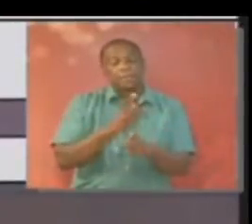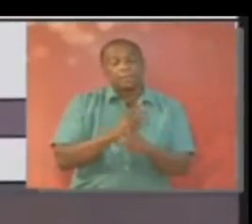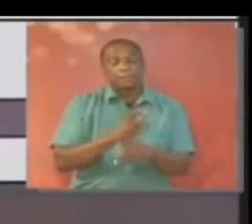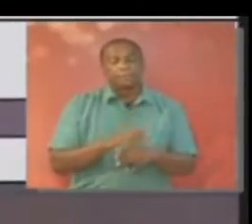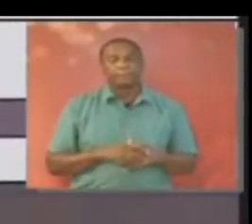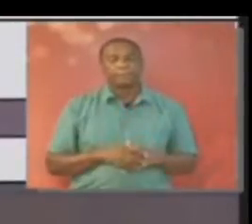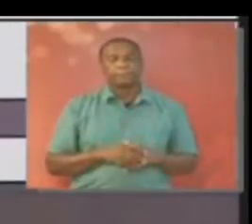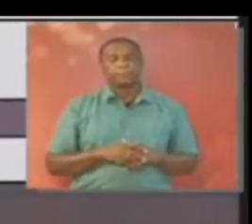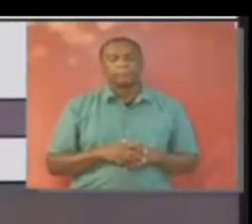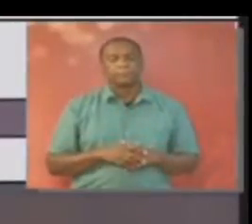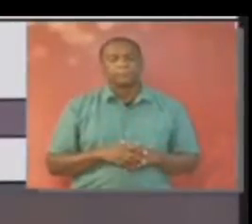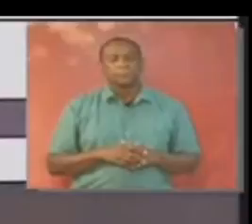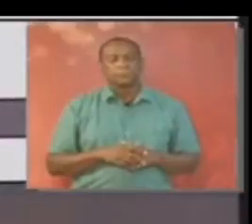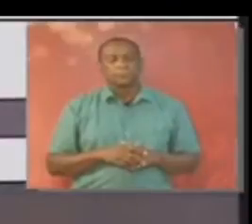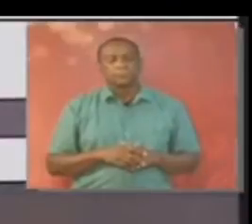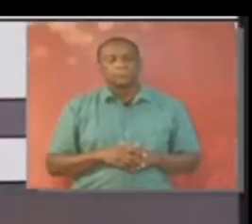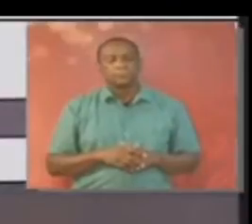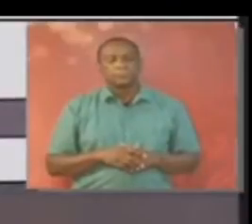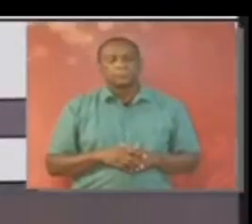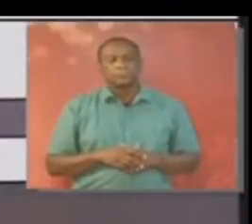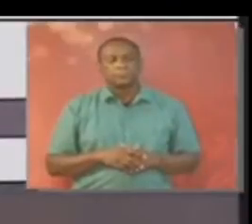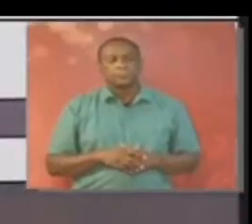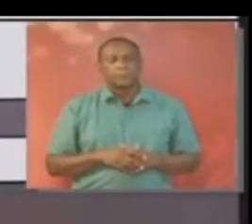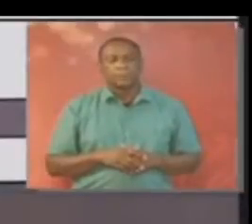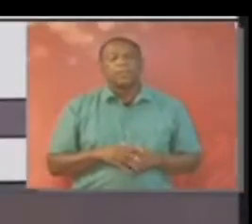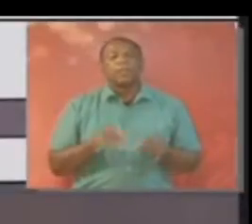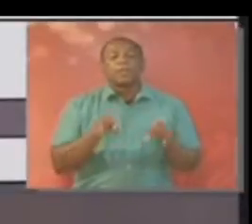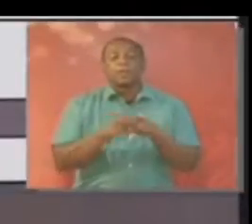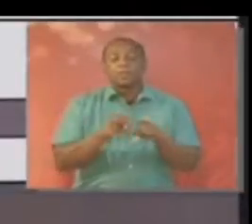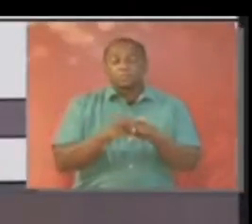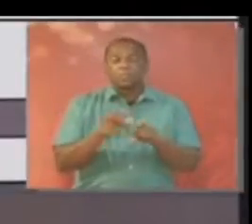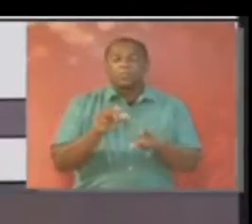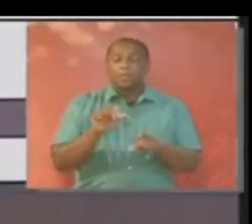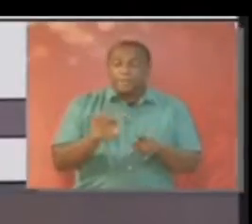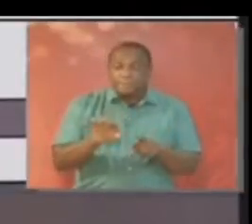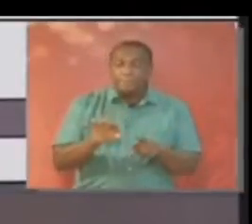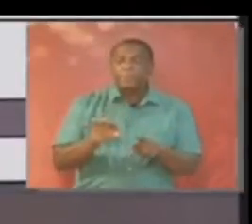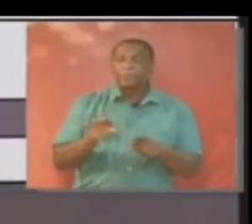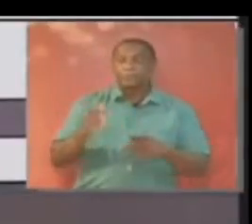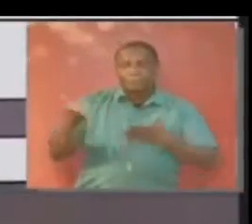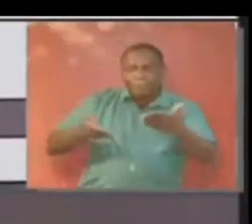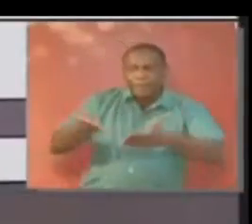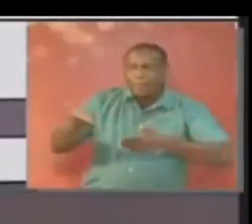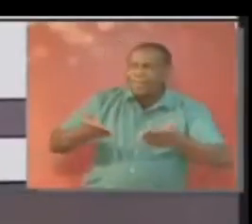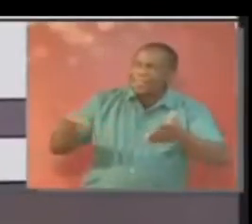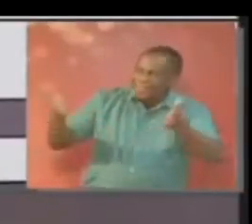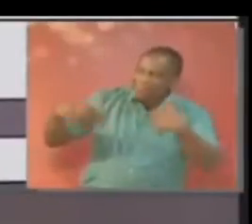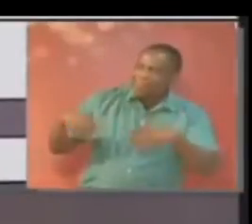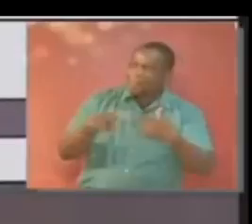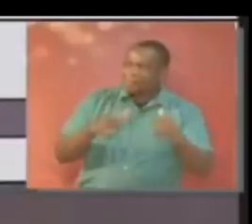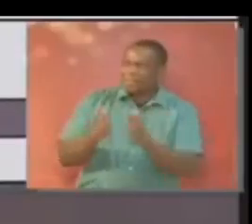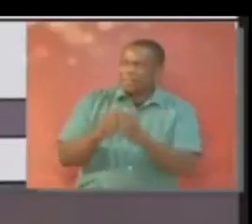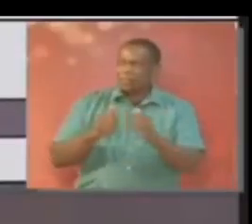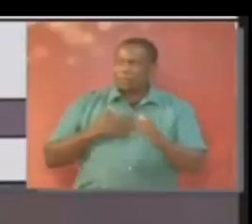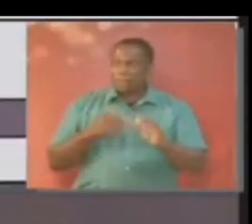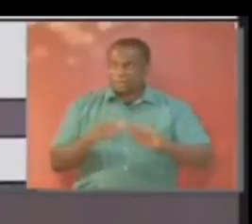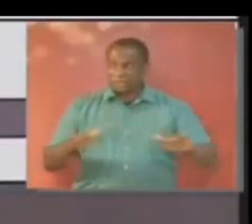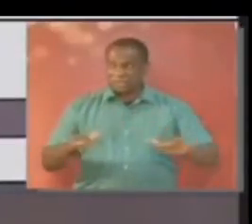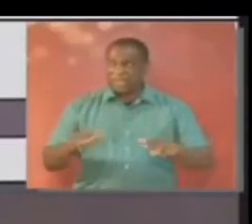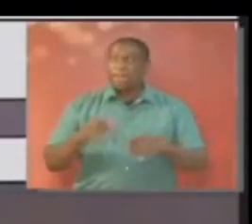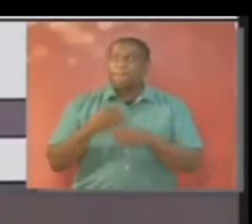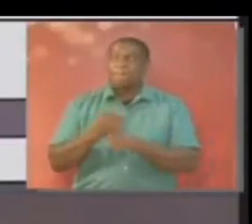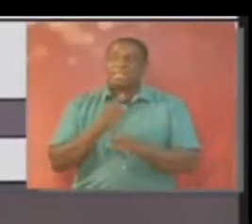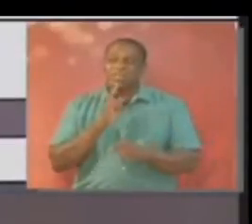risk playdates would involve infrequent playdates with the same family or friend who is also practicing